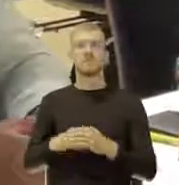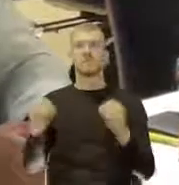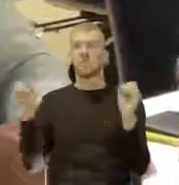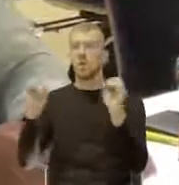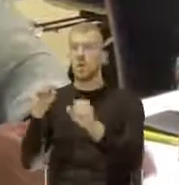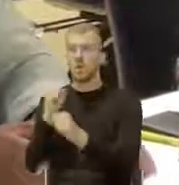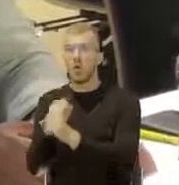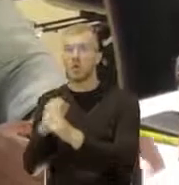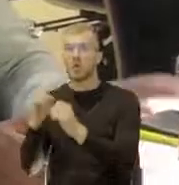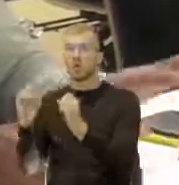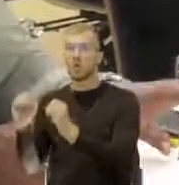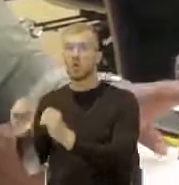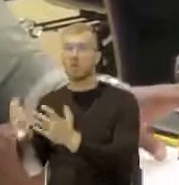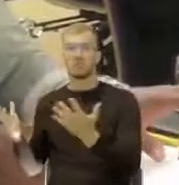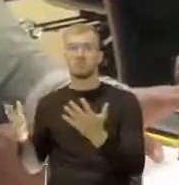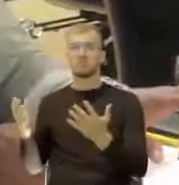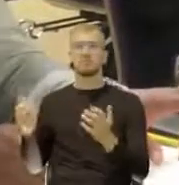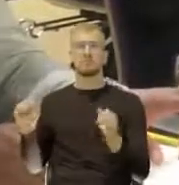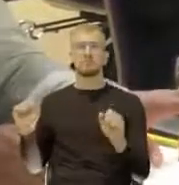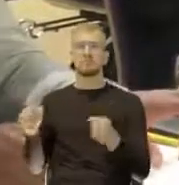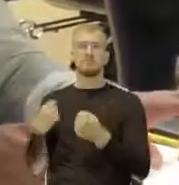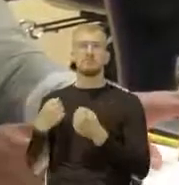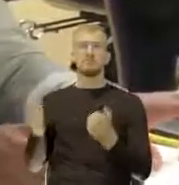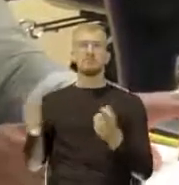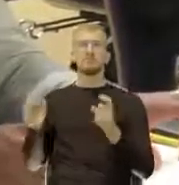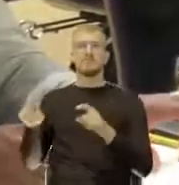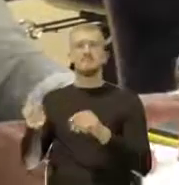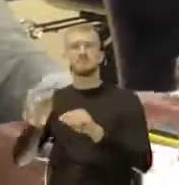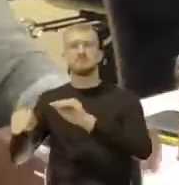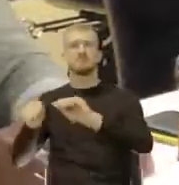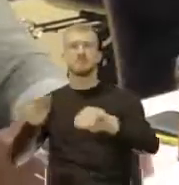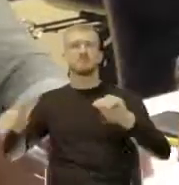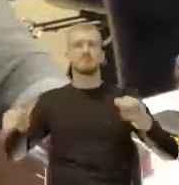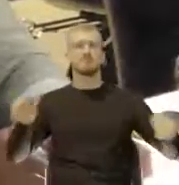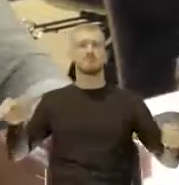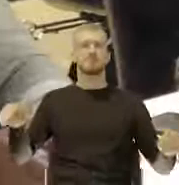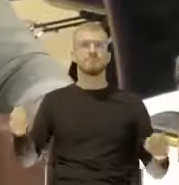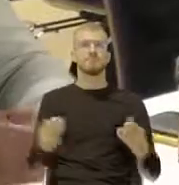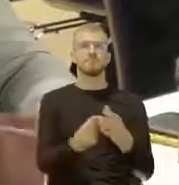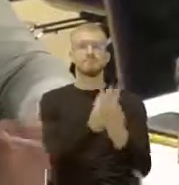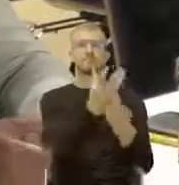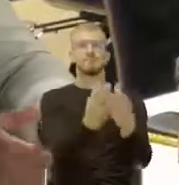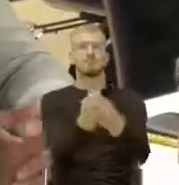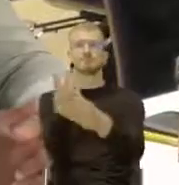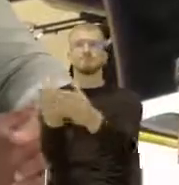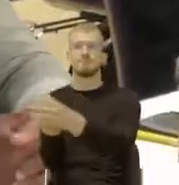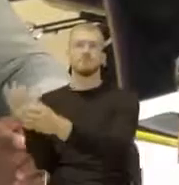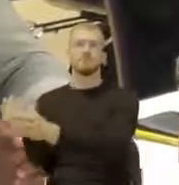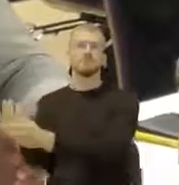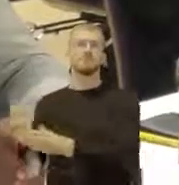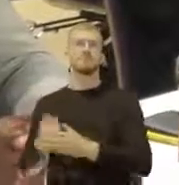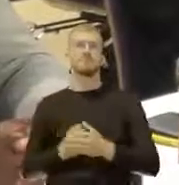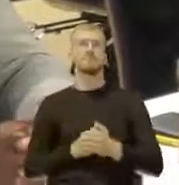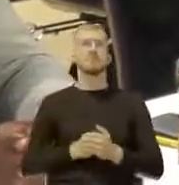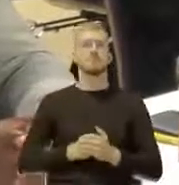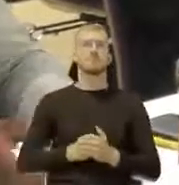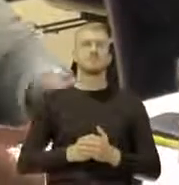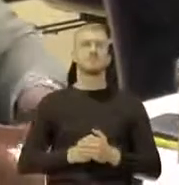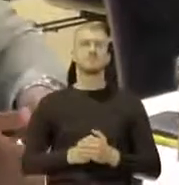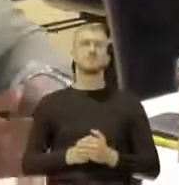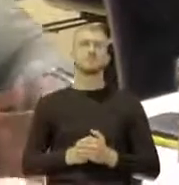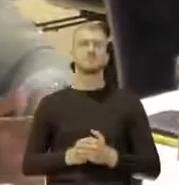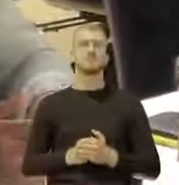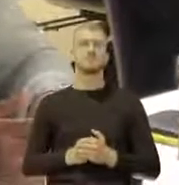to manage. When they are out the central business district and all of these places, I will look at it as yes, apart